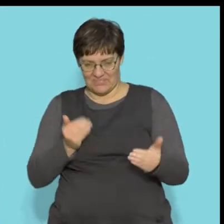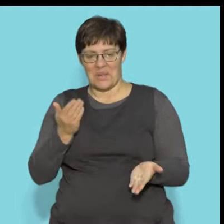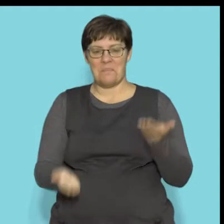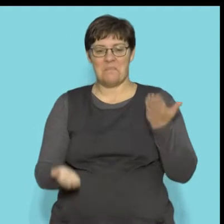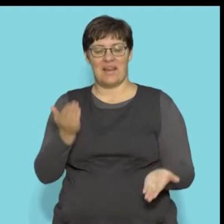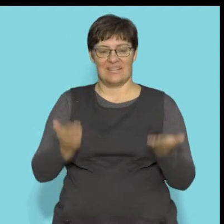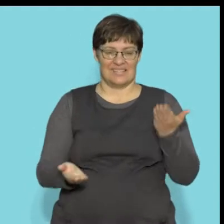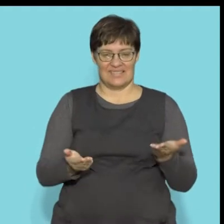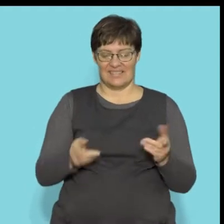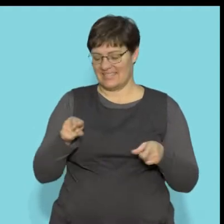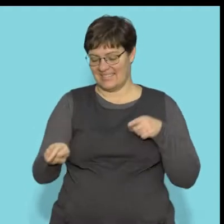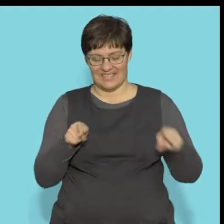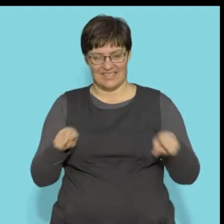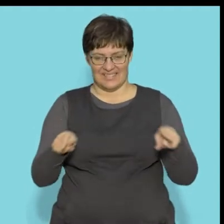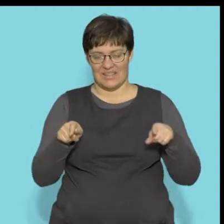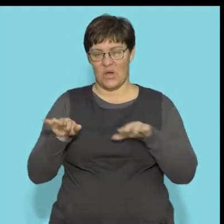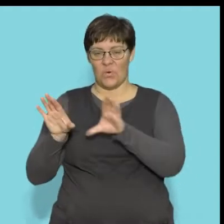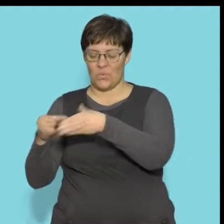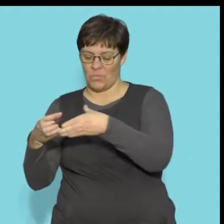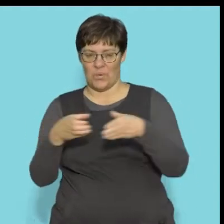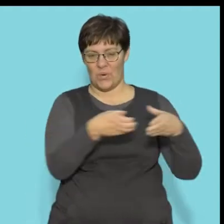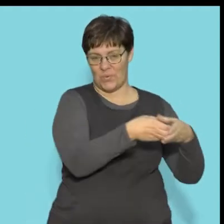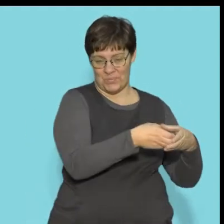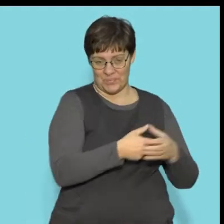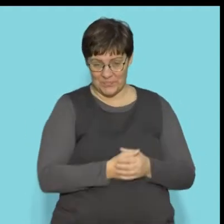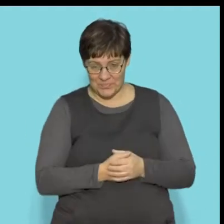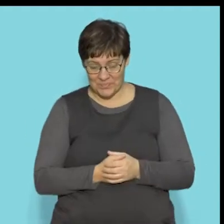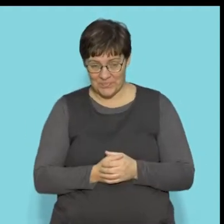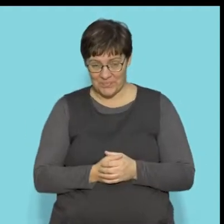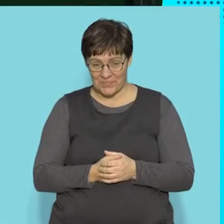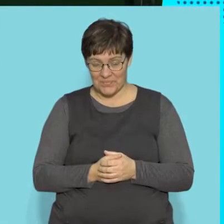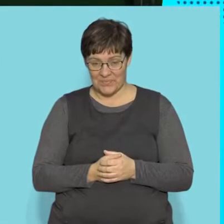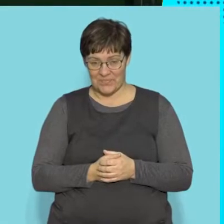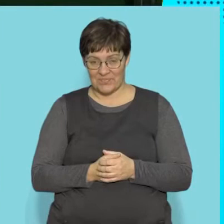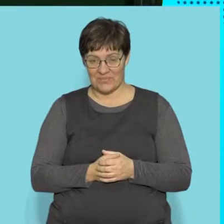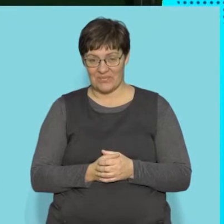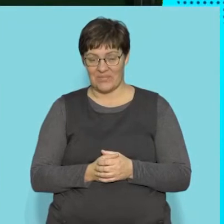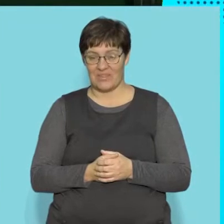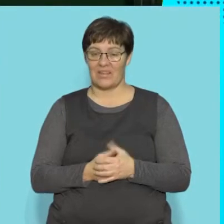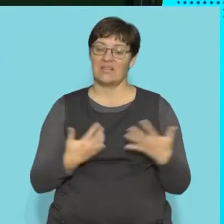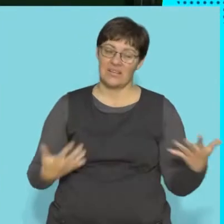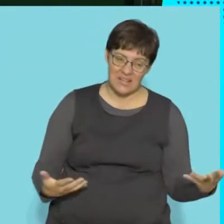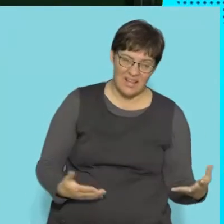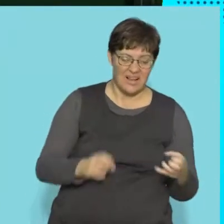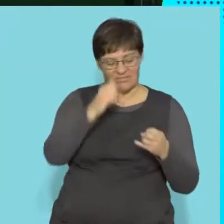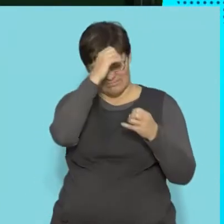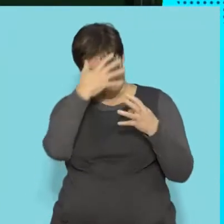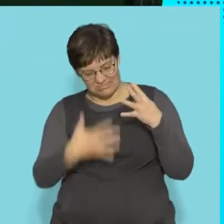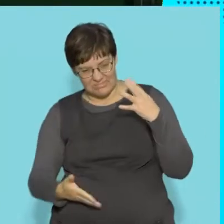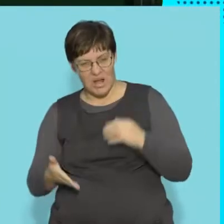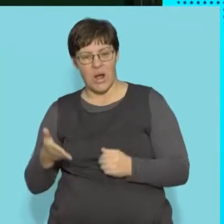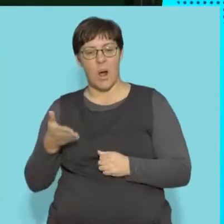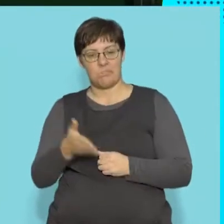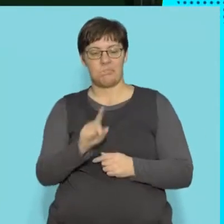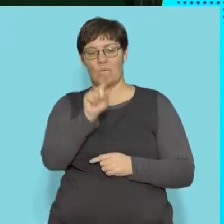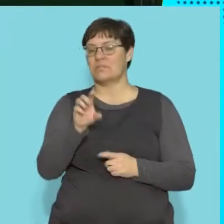balance between the two populations of the different species. All right, so we've addressed everything that was in